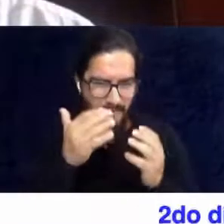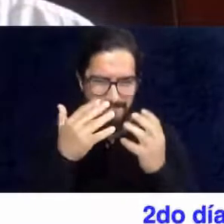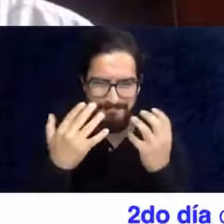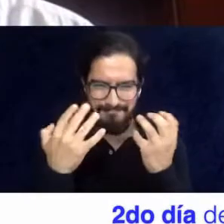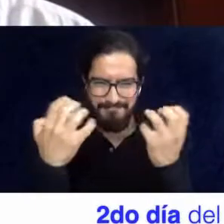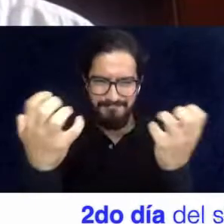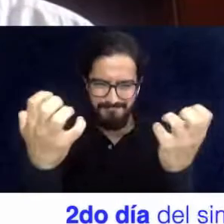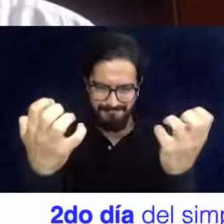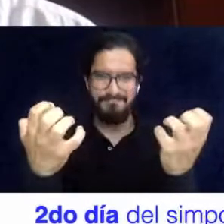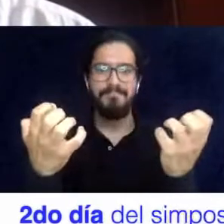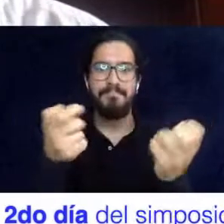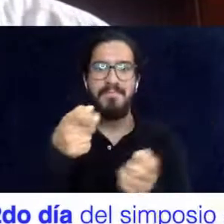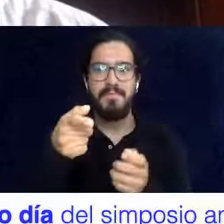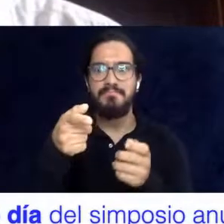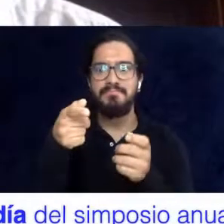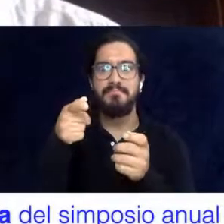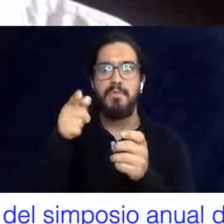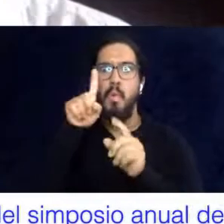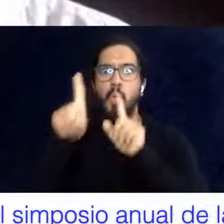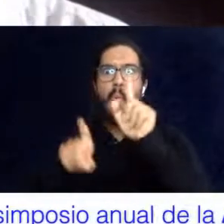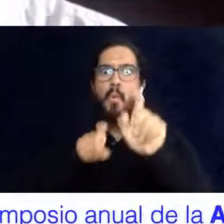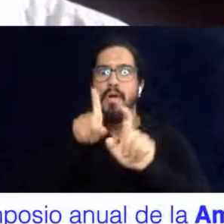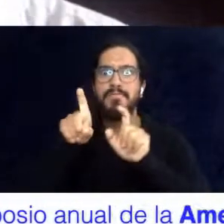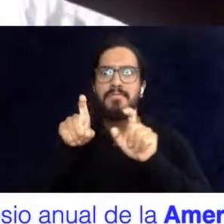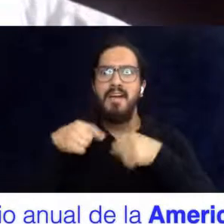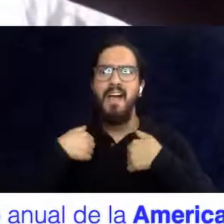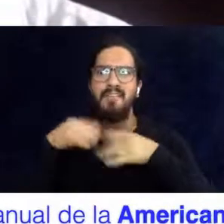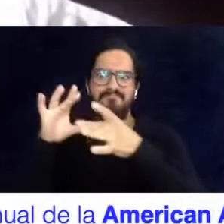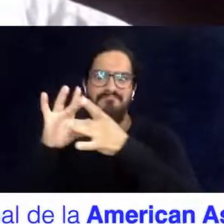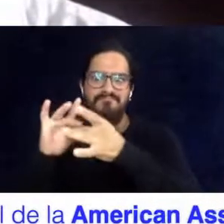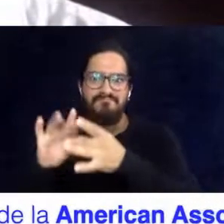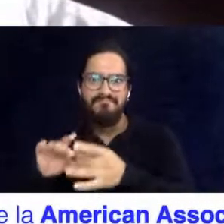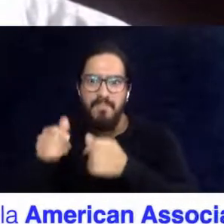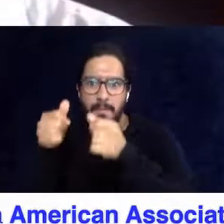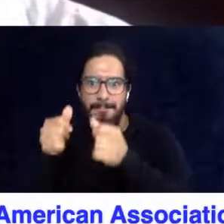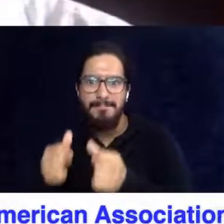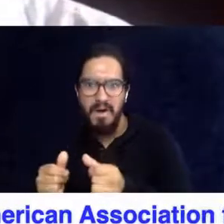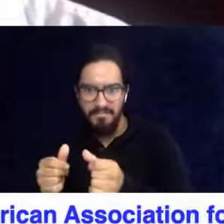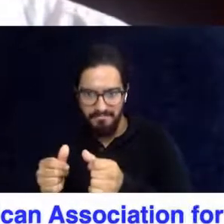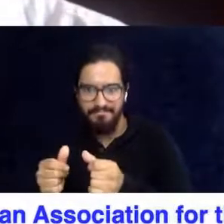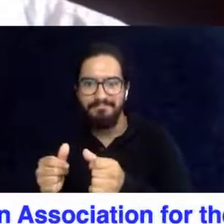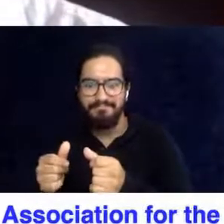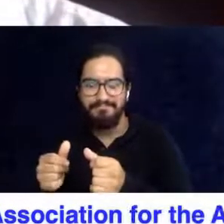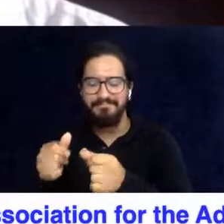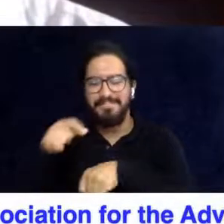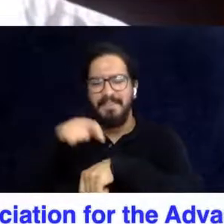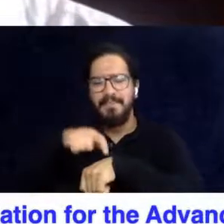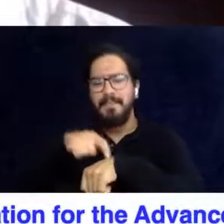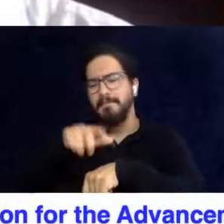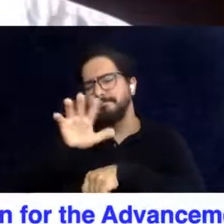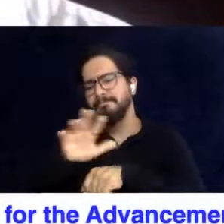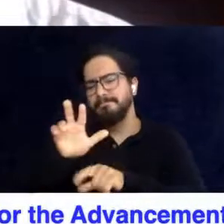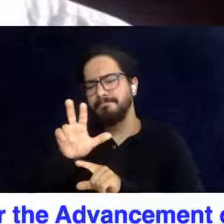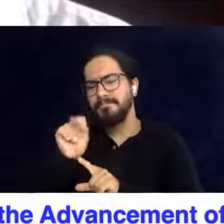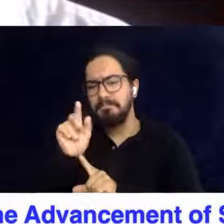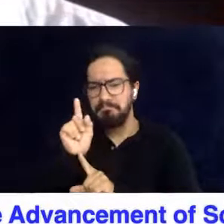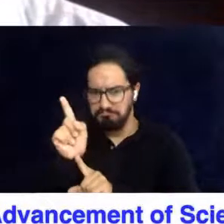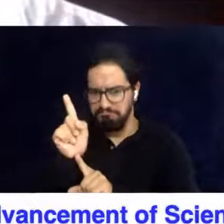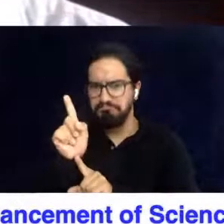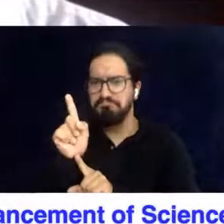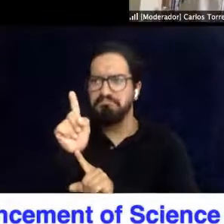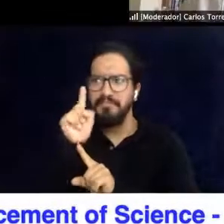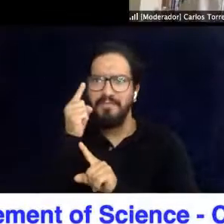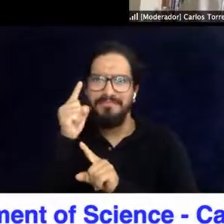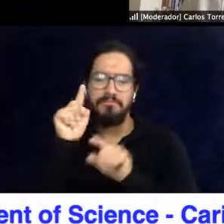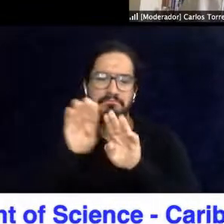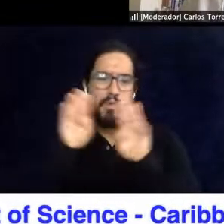start posting your questions. We'll have a period of about half an hour of a Q&A, and each of